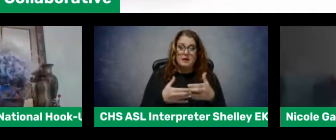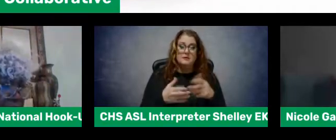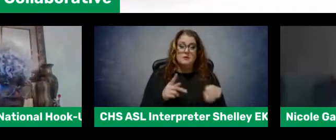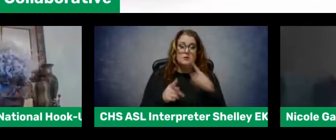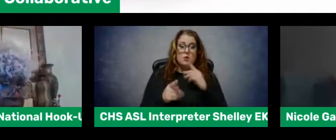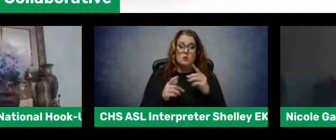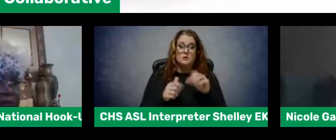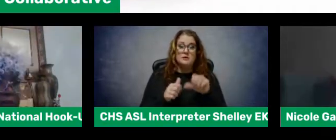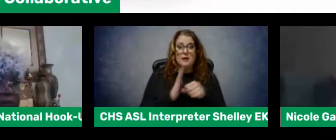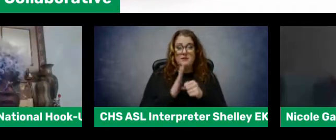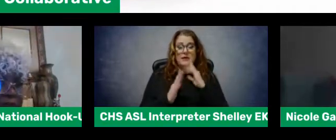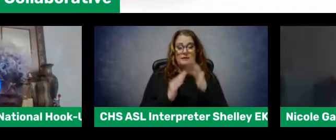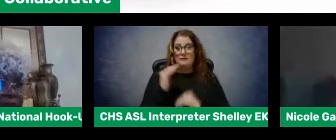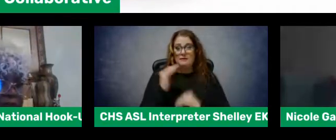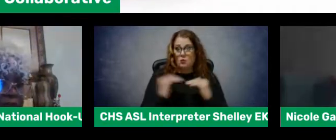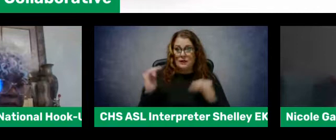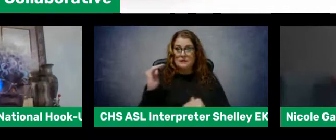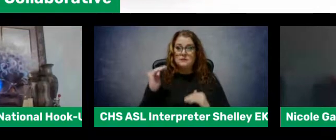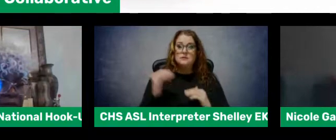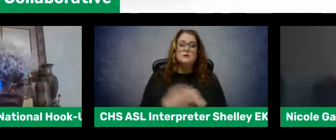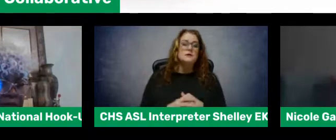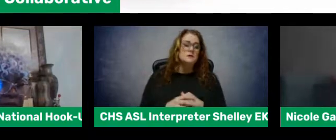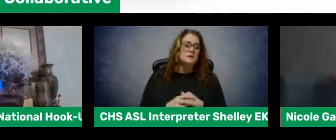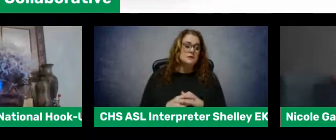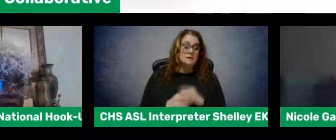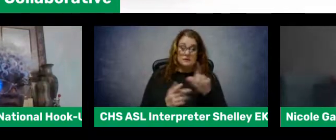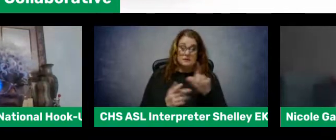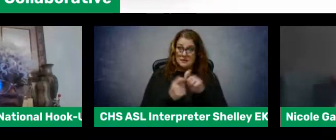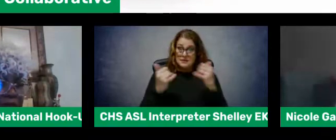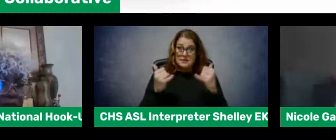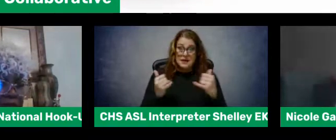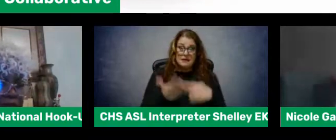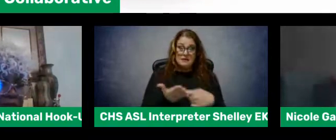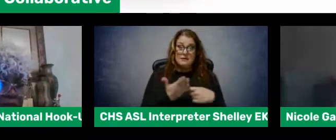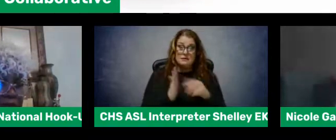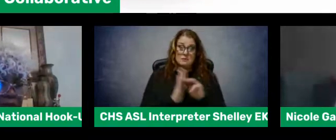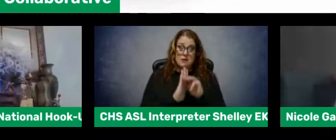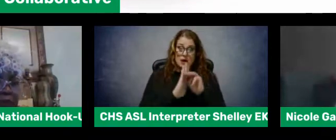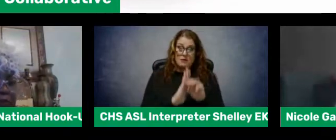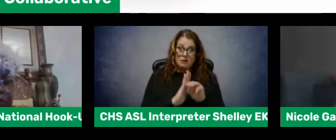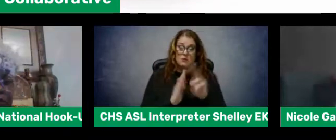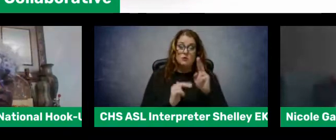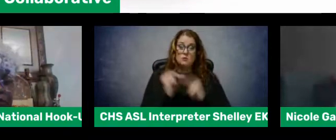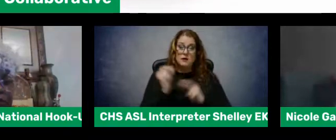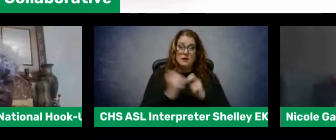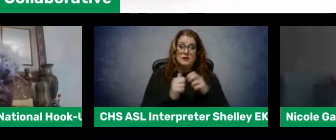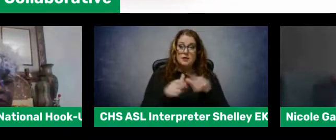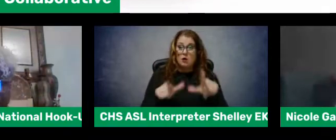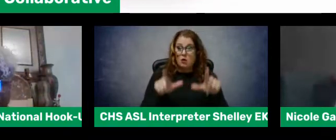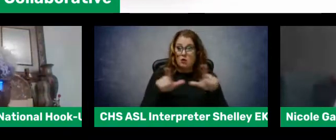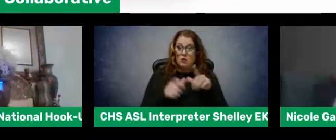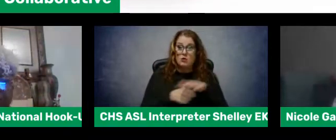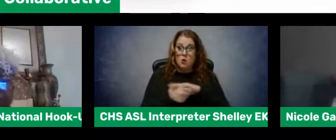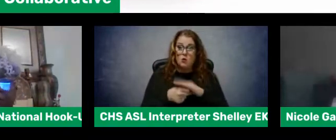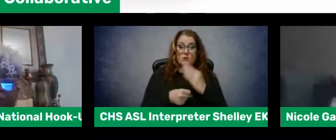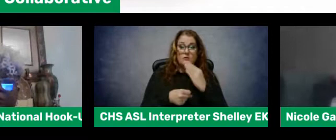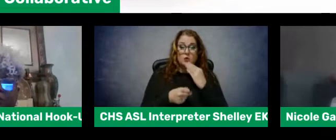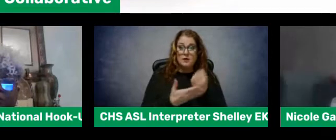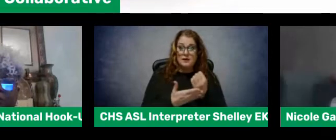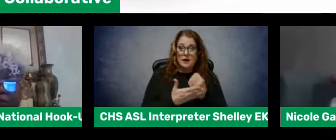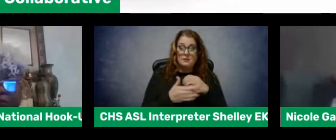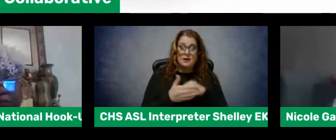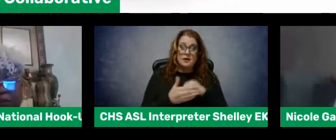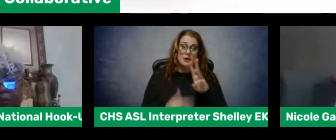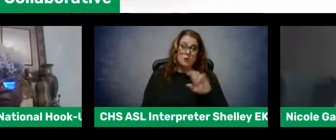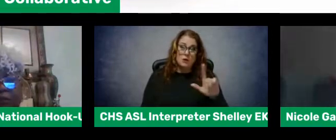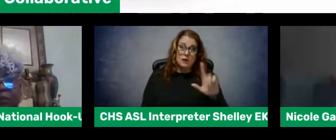amplified inequities. Specifically today, we're going to talk about a model to building a local food economy in Will County through a